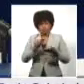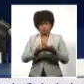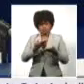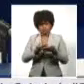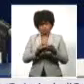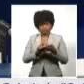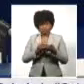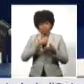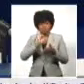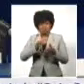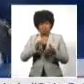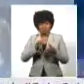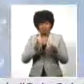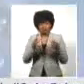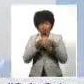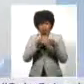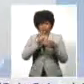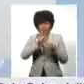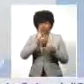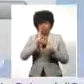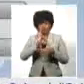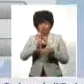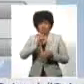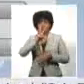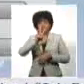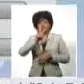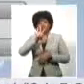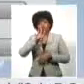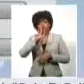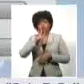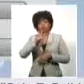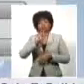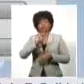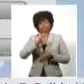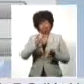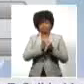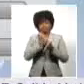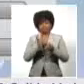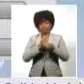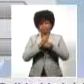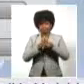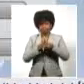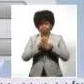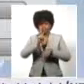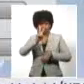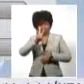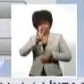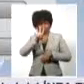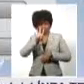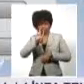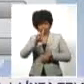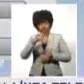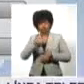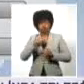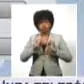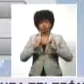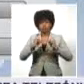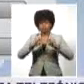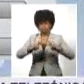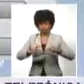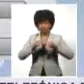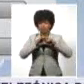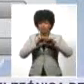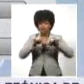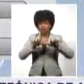198, in Santiago de Cuba, 94, at the Center for Genetic Engineering and Biotechnology, 94, and at the